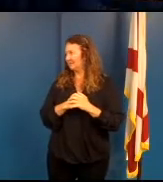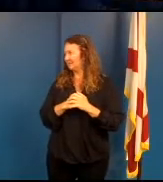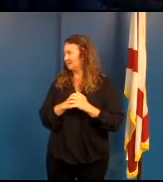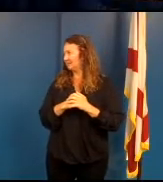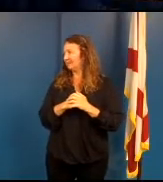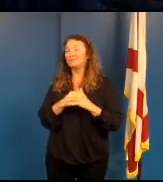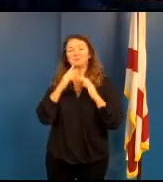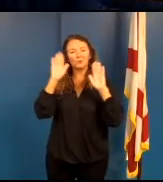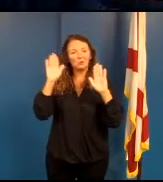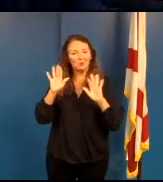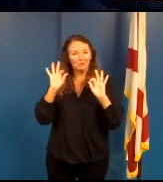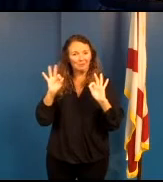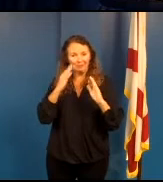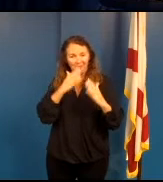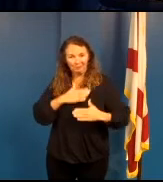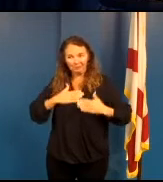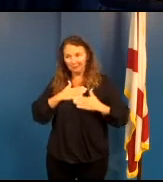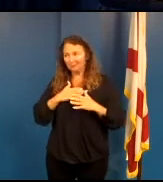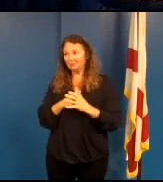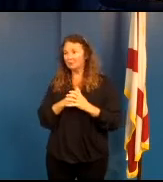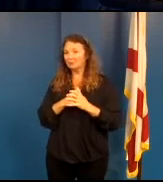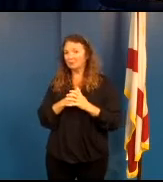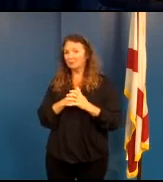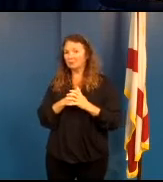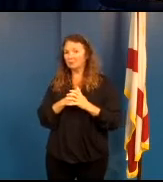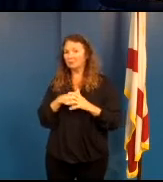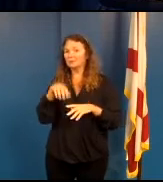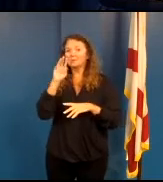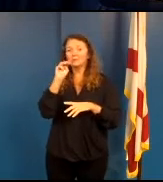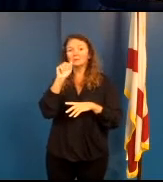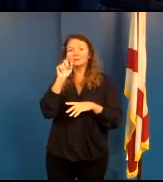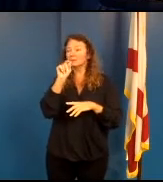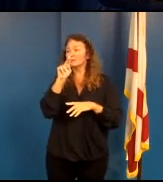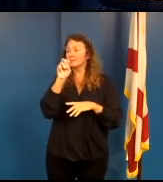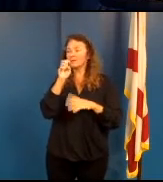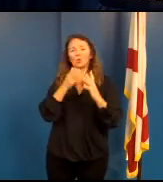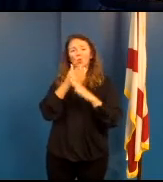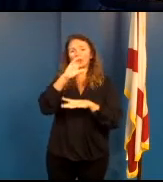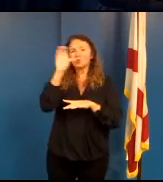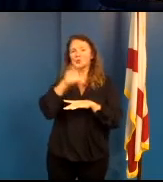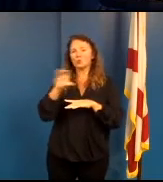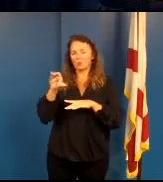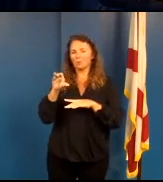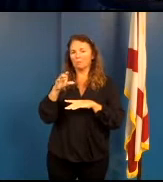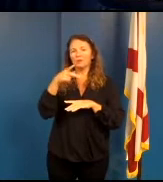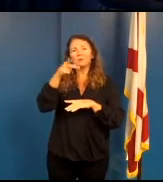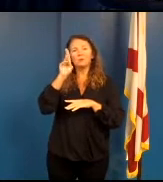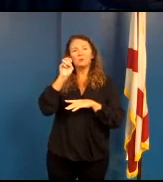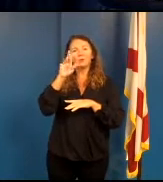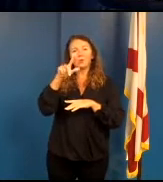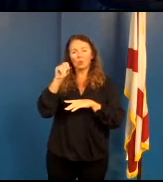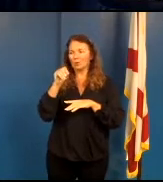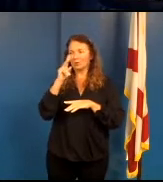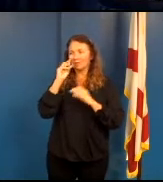Wonderful. Is Madeline here? She's joining up via Zoom. Thank you. I thought I presumed that, but I didn't see